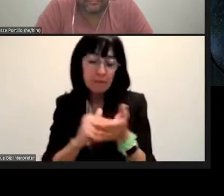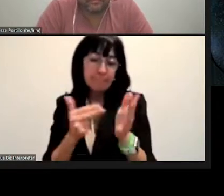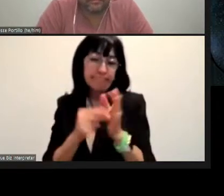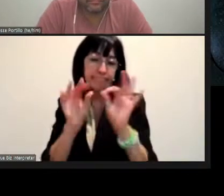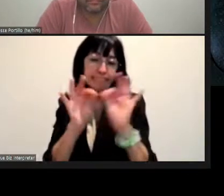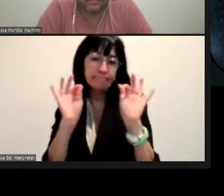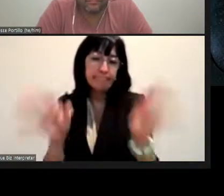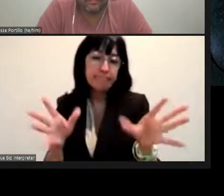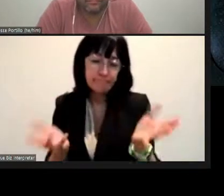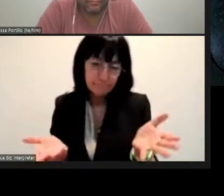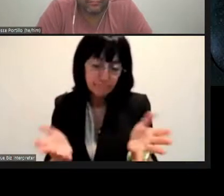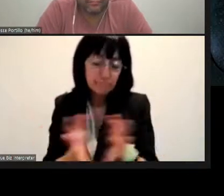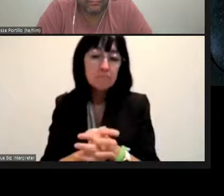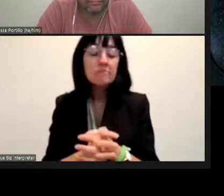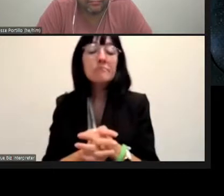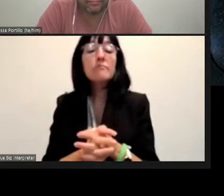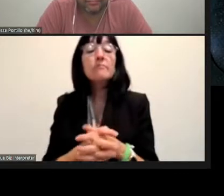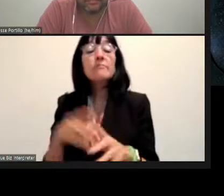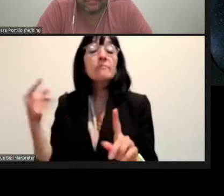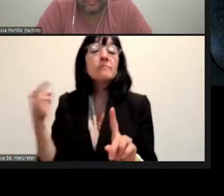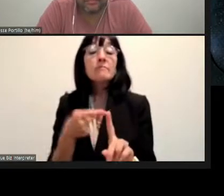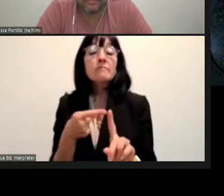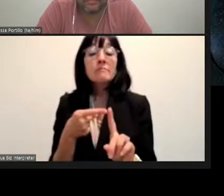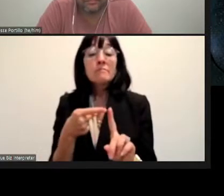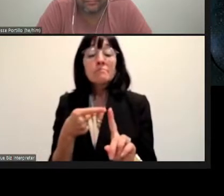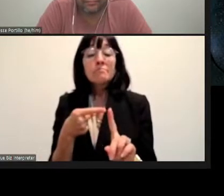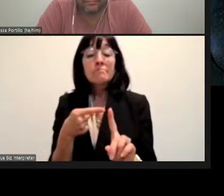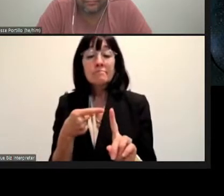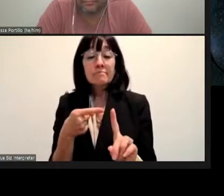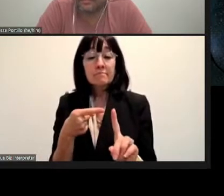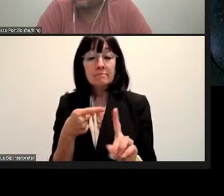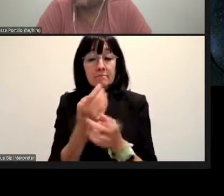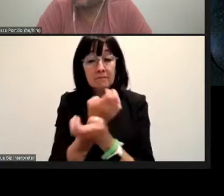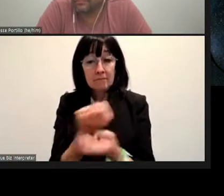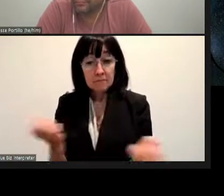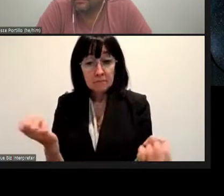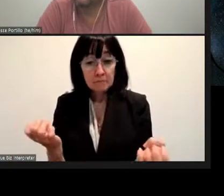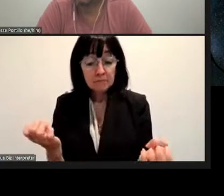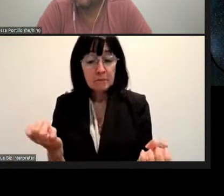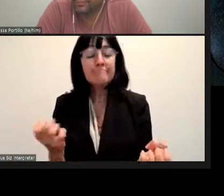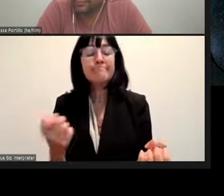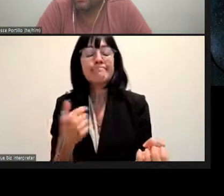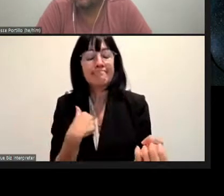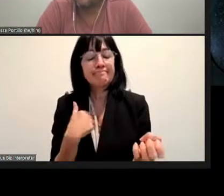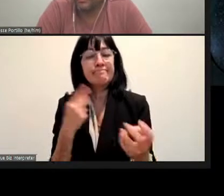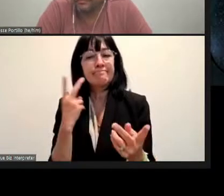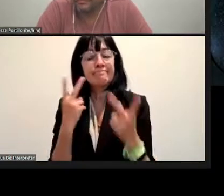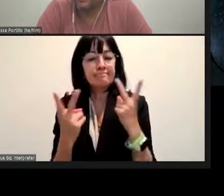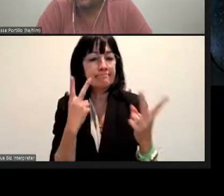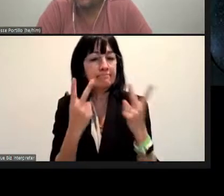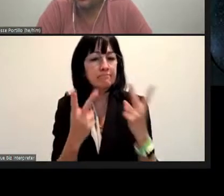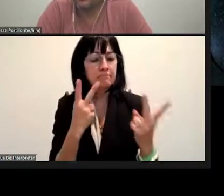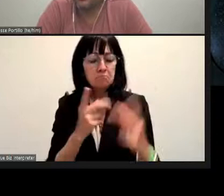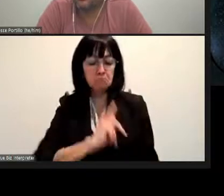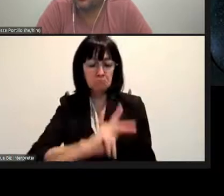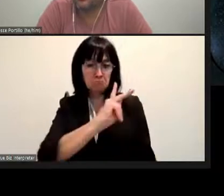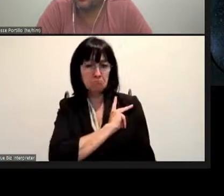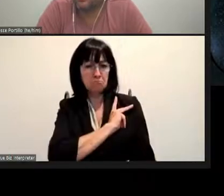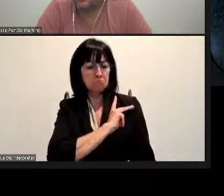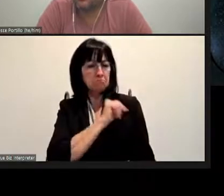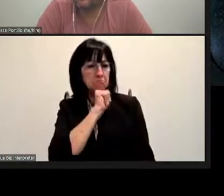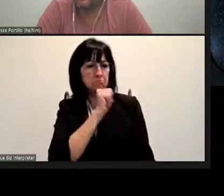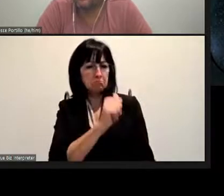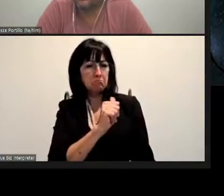of equipment, this is something that I've encountered, not personally a lot, but